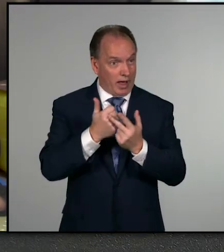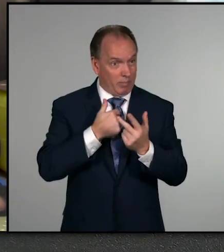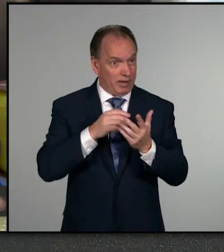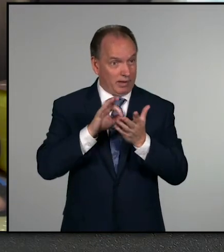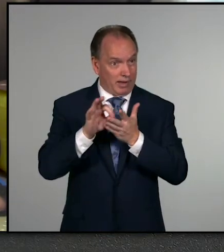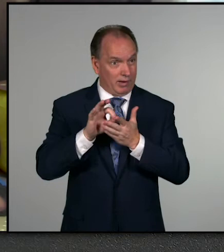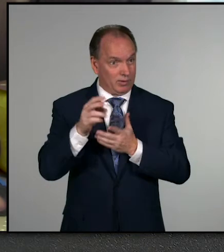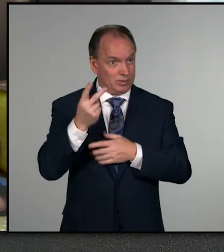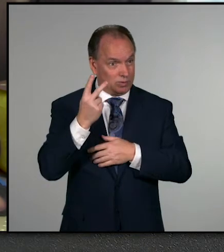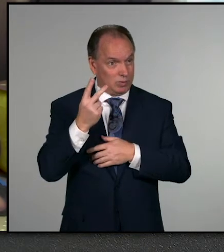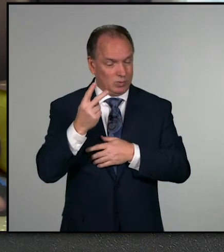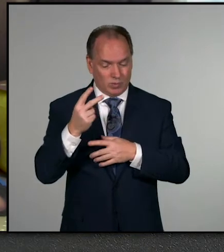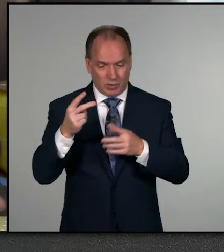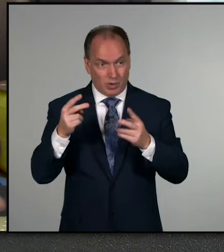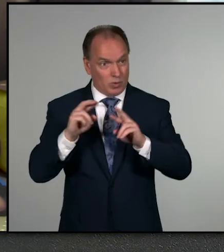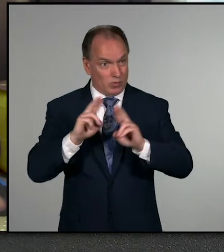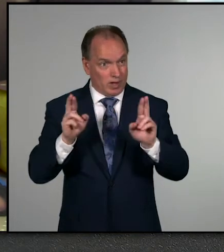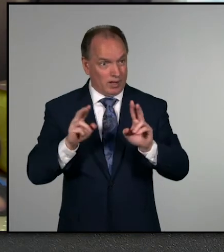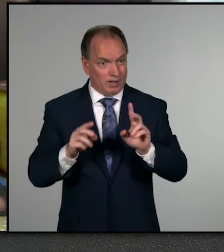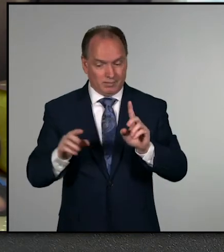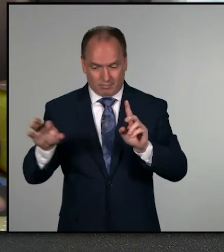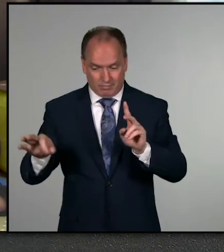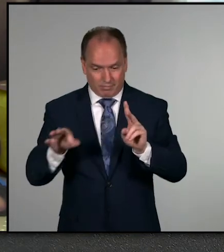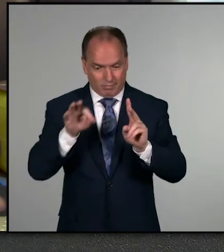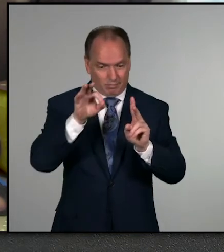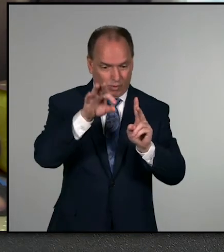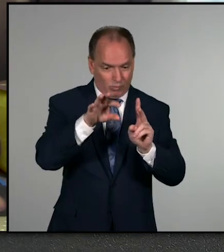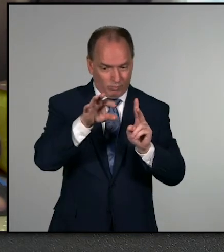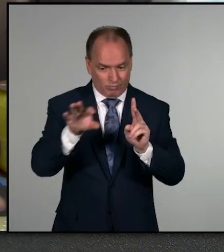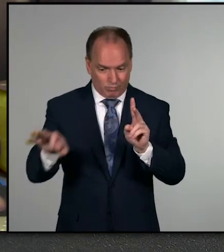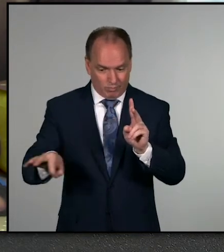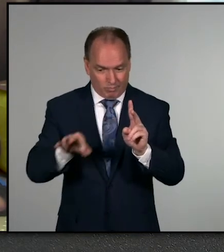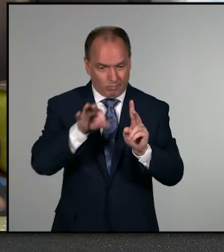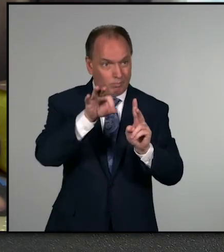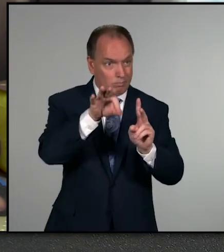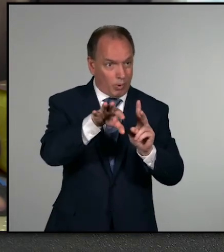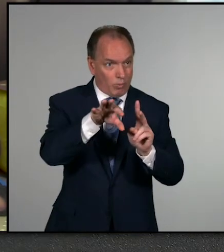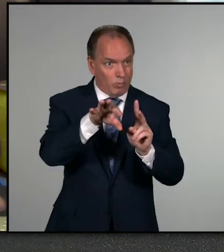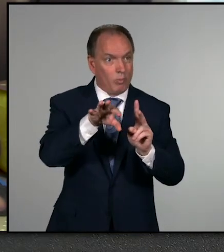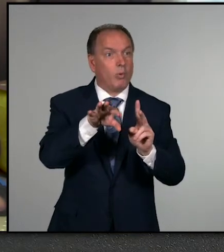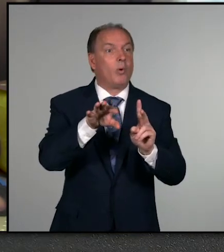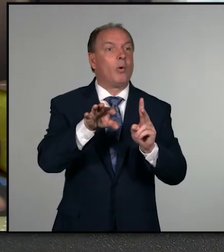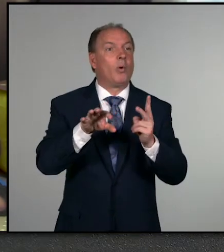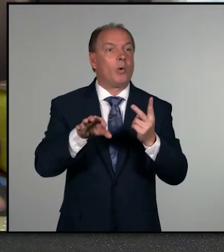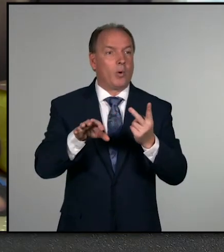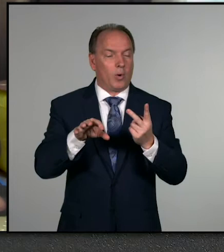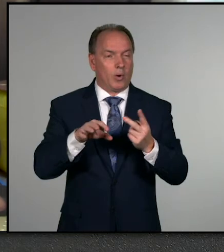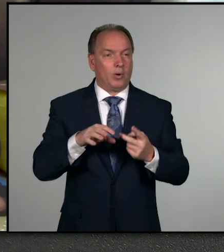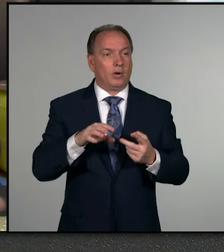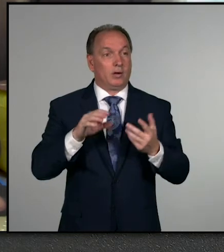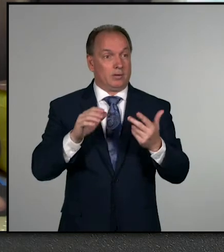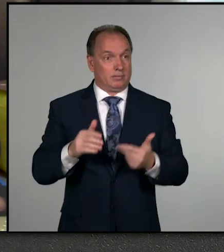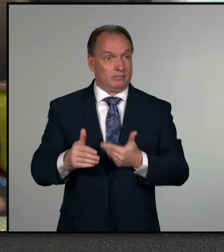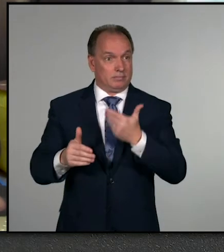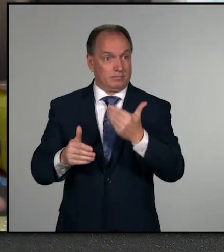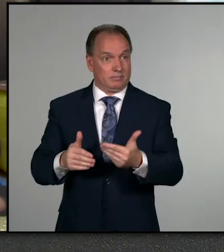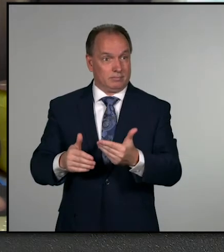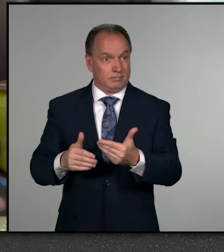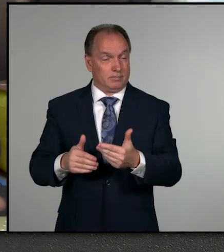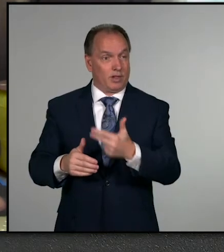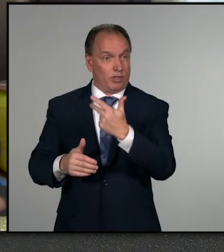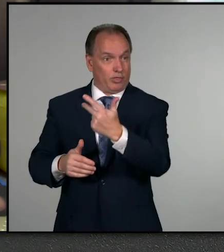you help me count 2 beans? Ready? 1, 2. Yes. This is